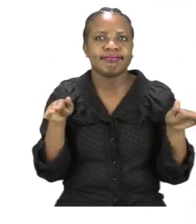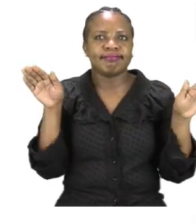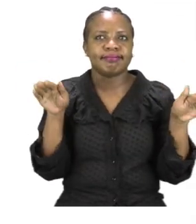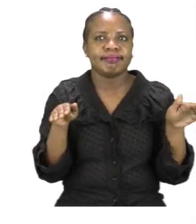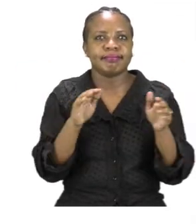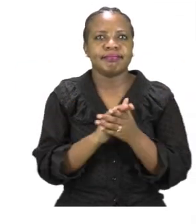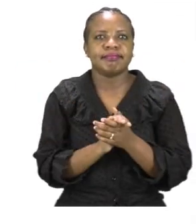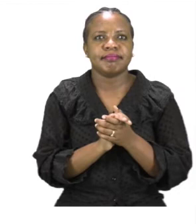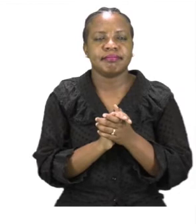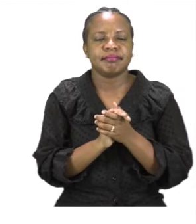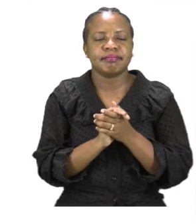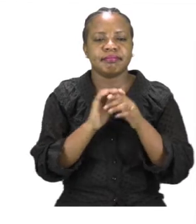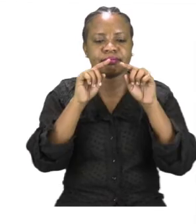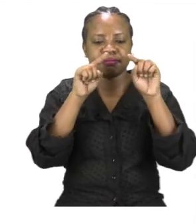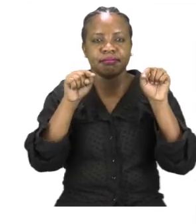headband,